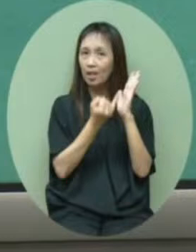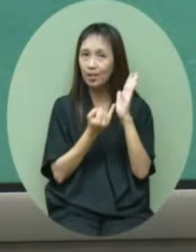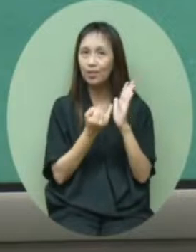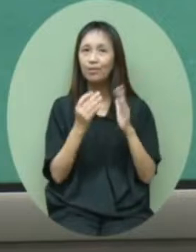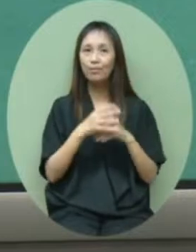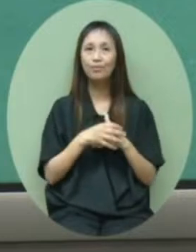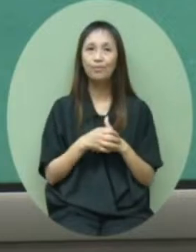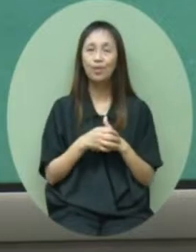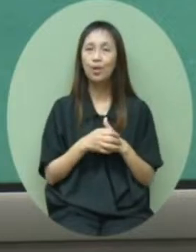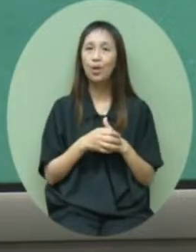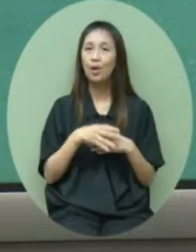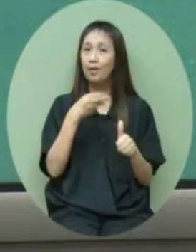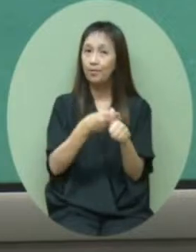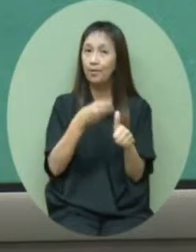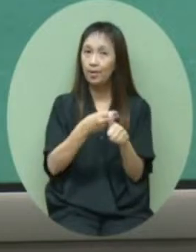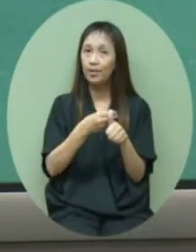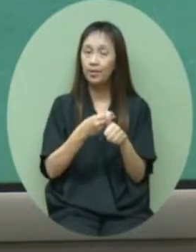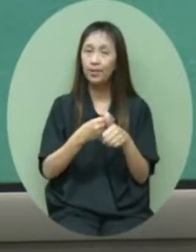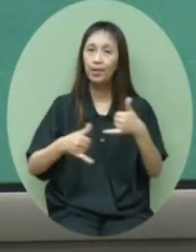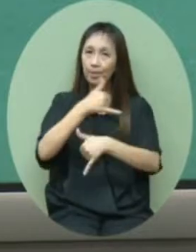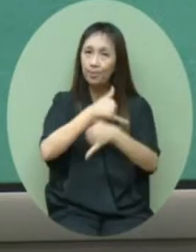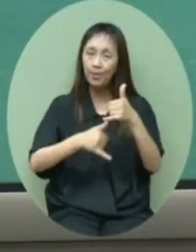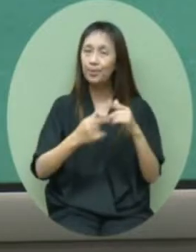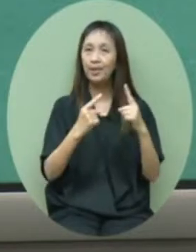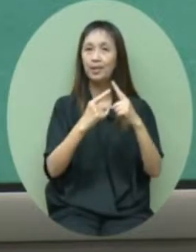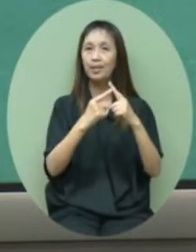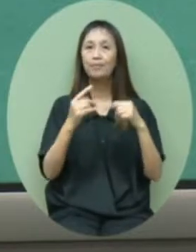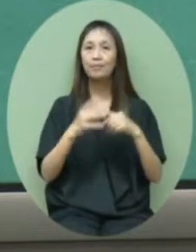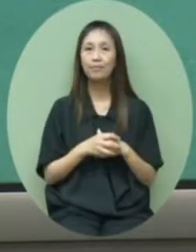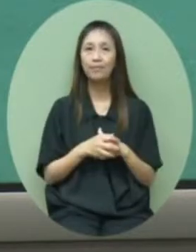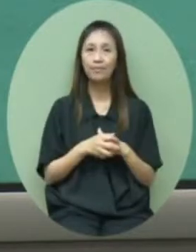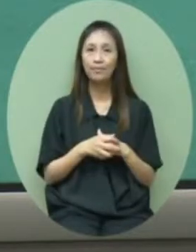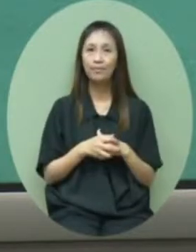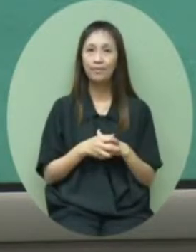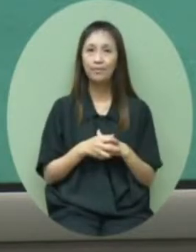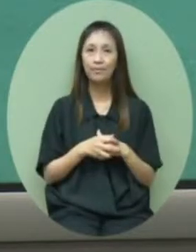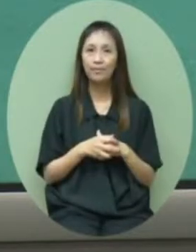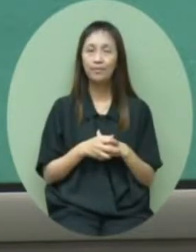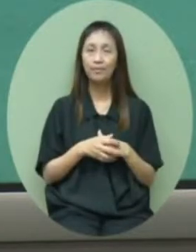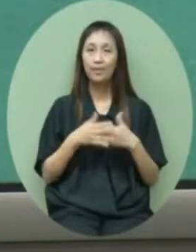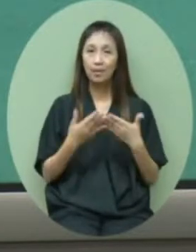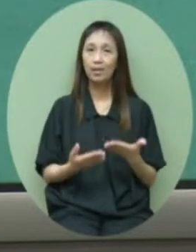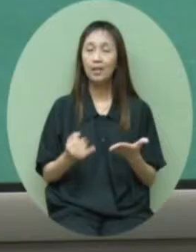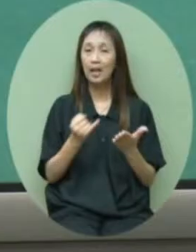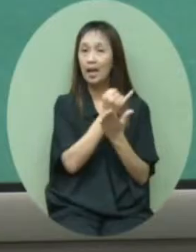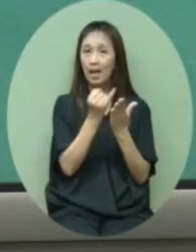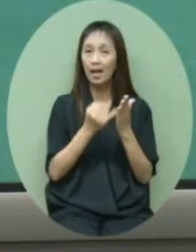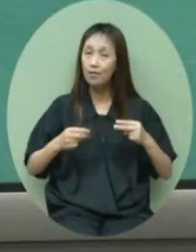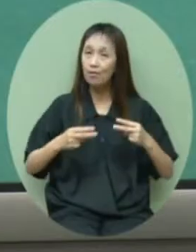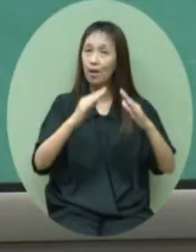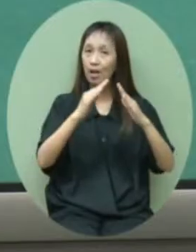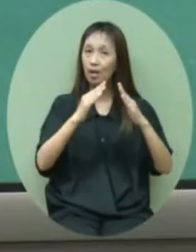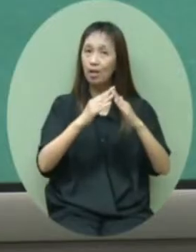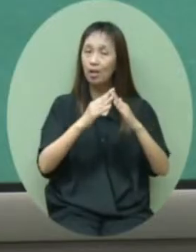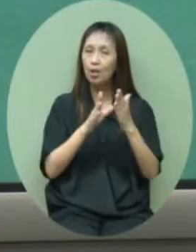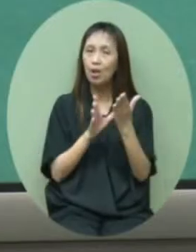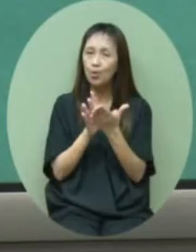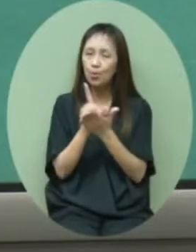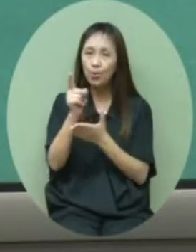There is an expert group actually in the Arts Development Council to look at the